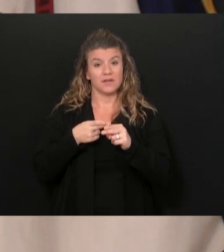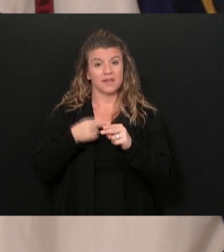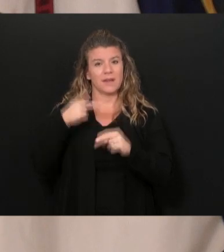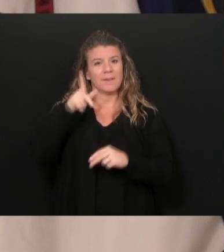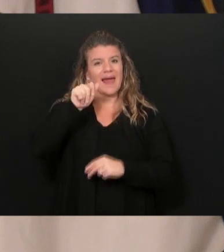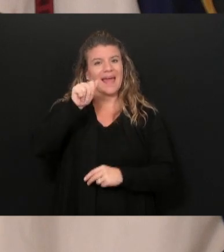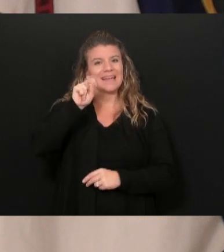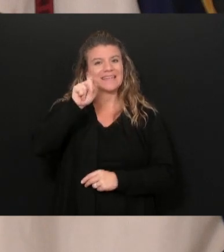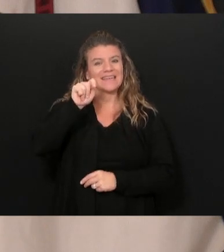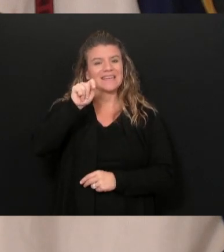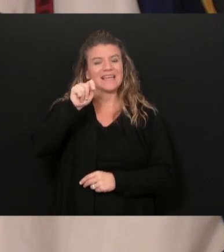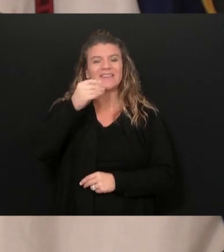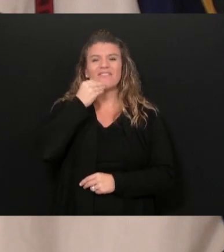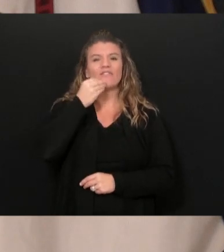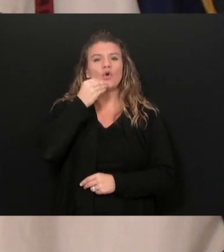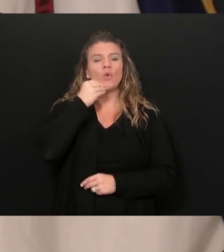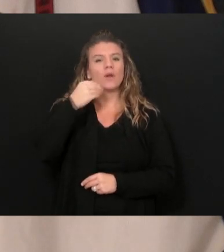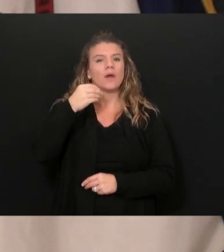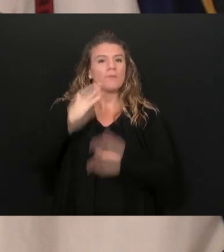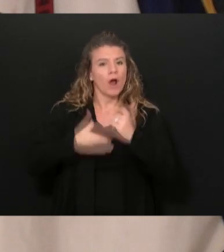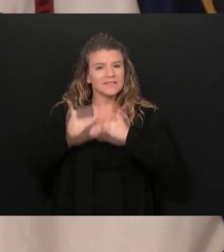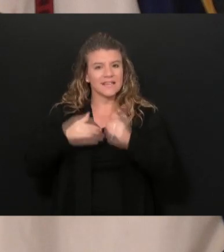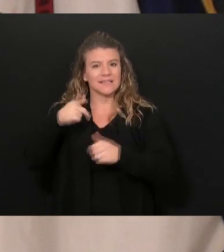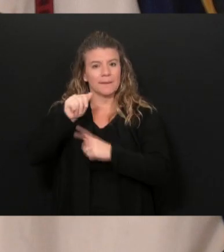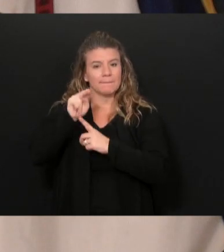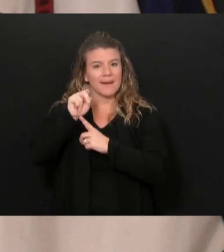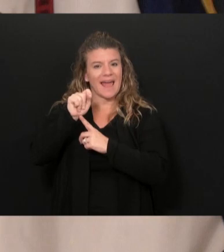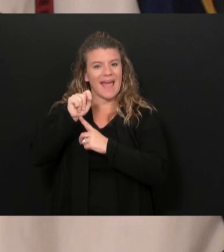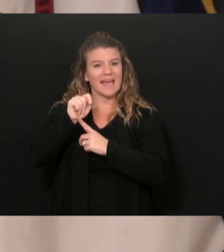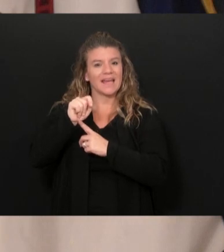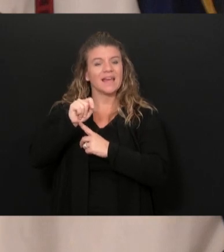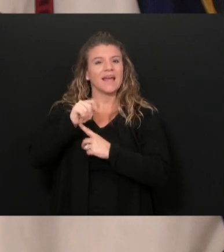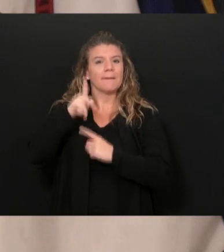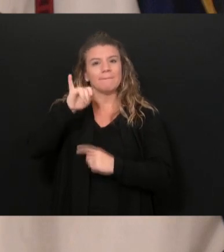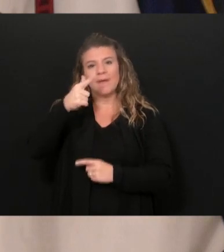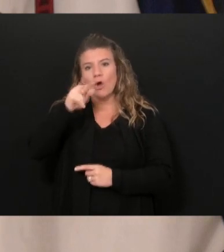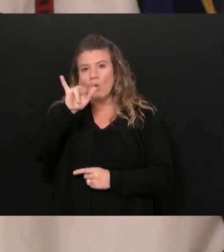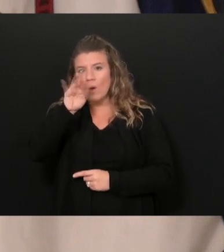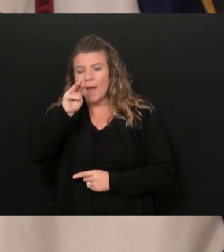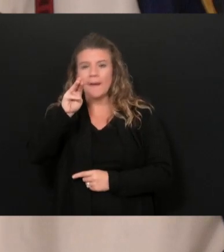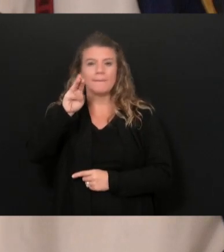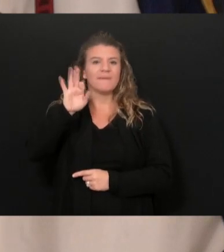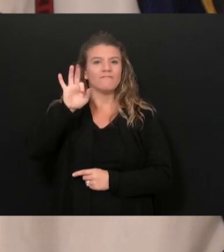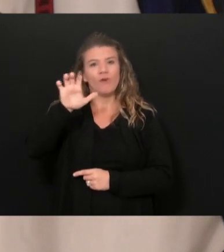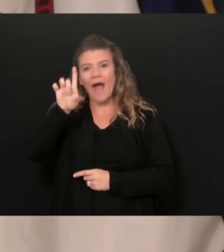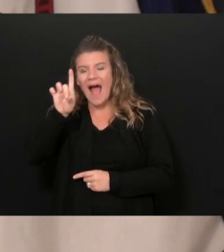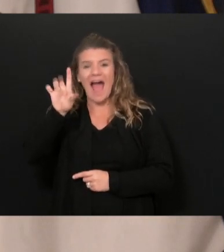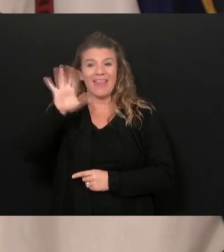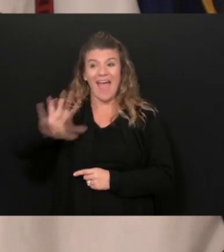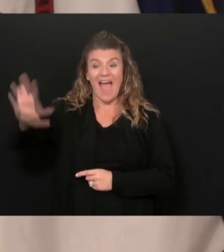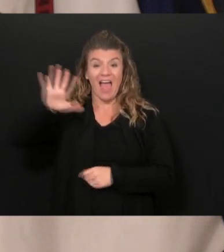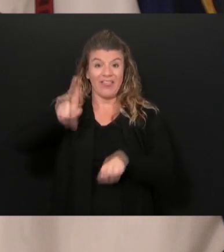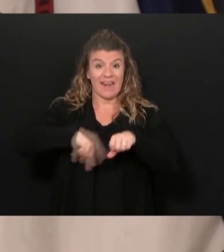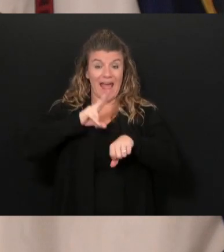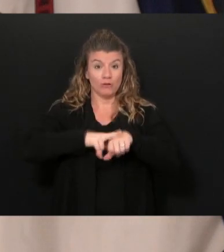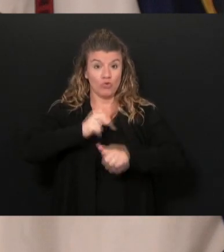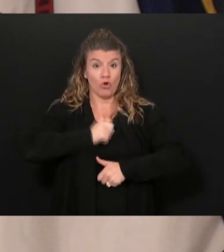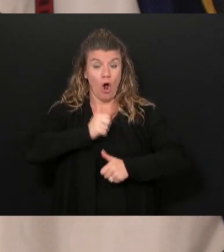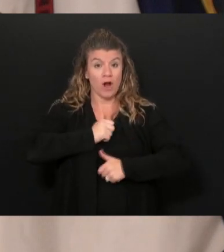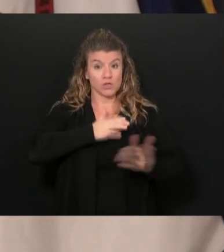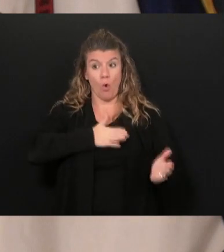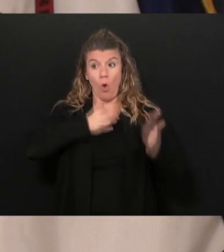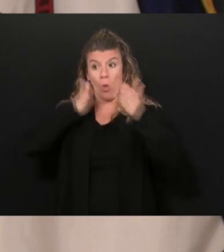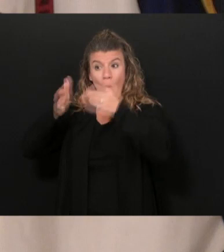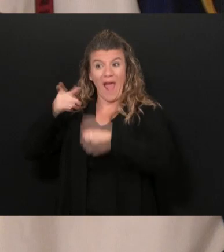plant, the food processing plant, the Pilgrim's Pride plant, and everything. The National Guard is on the way there now,